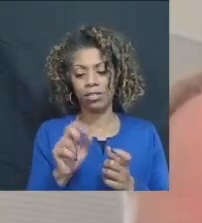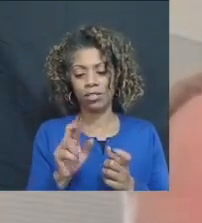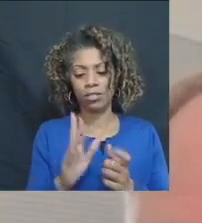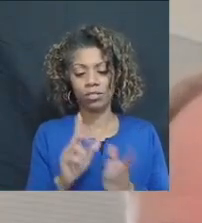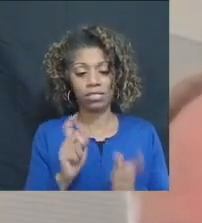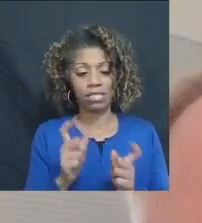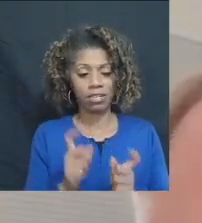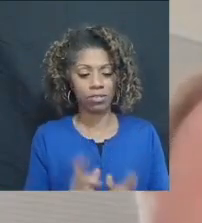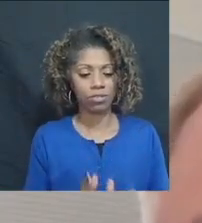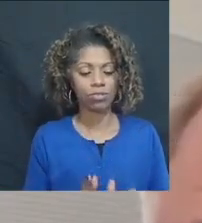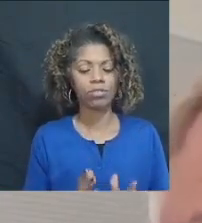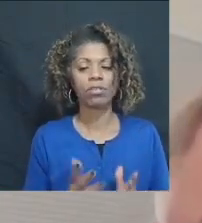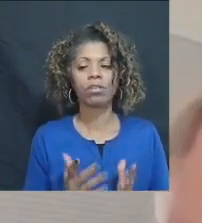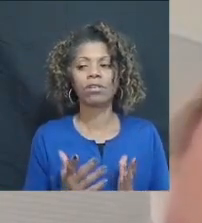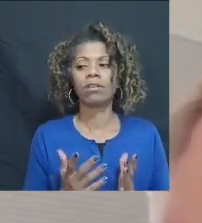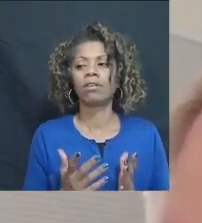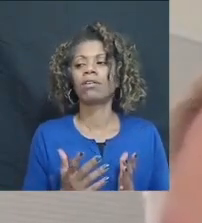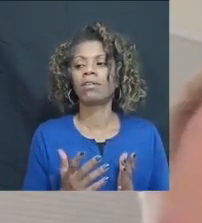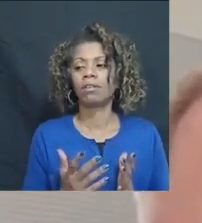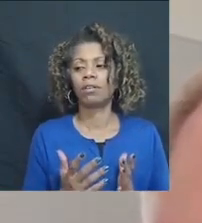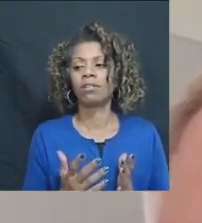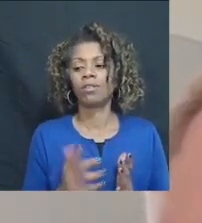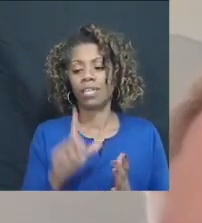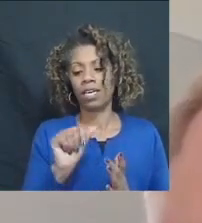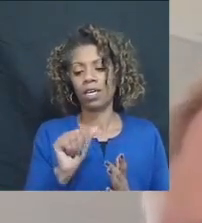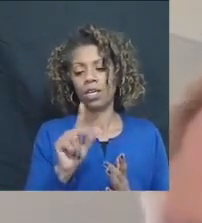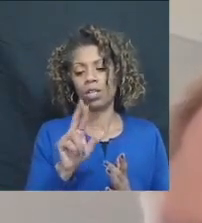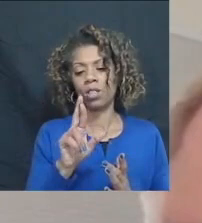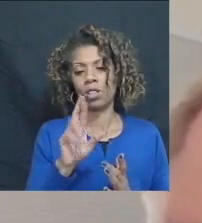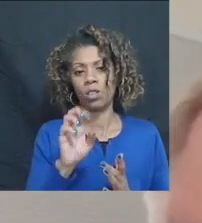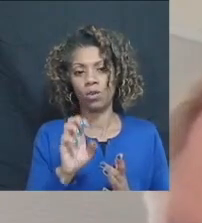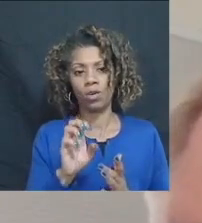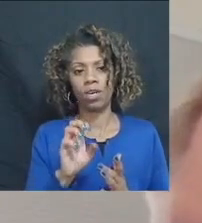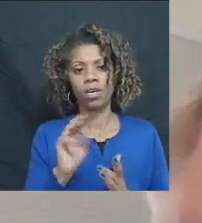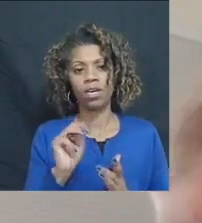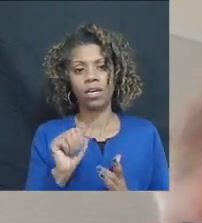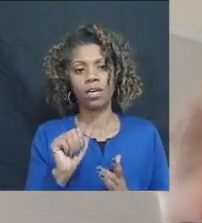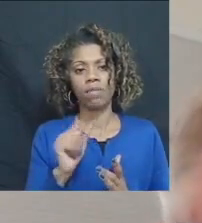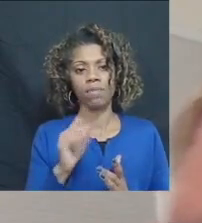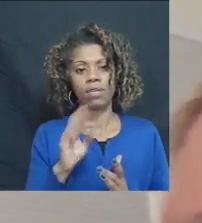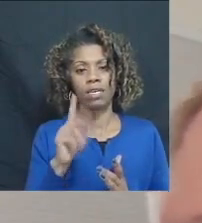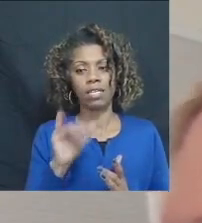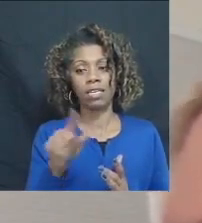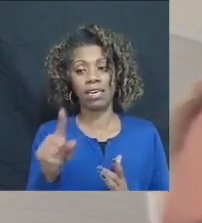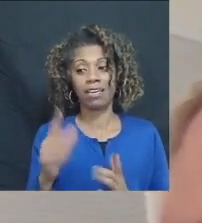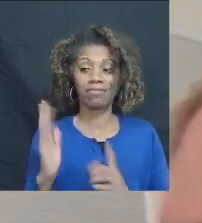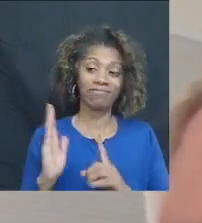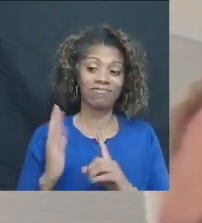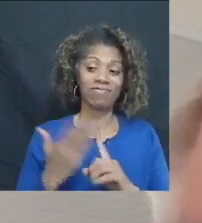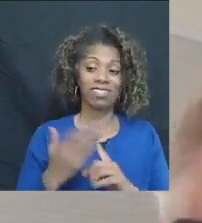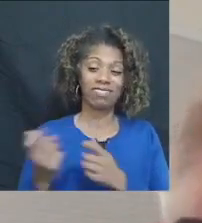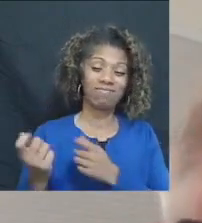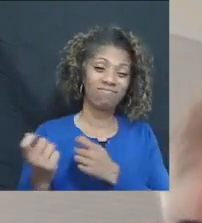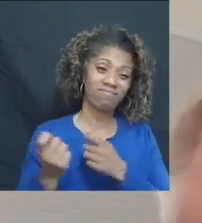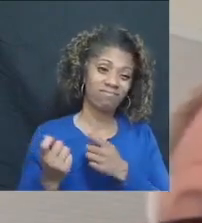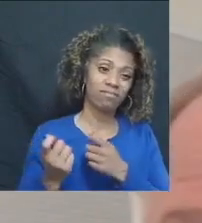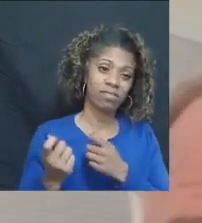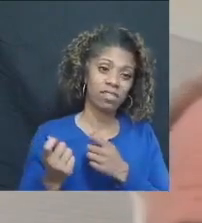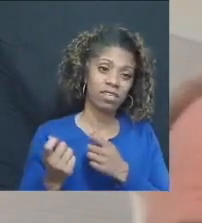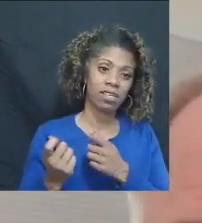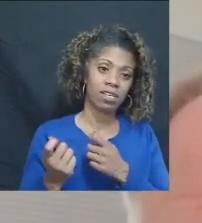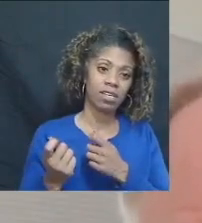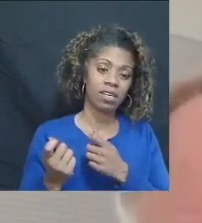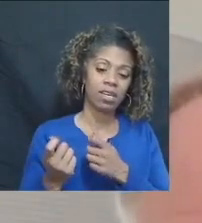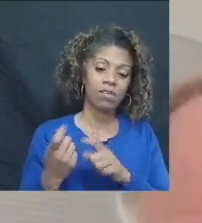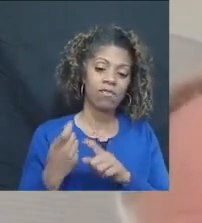when I managed to get Lori McGinley to leave the Wall Street Journal with a couple of Pulitzers under her belt and come to start what then